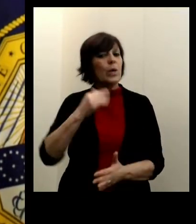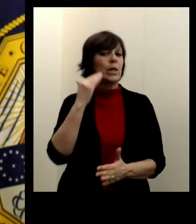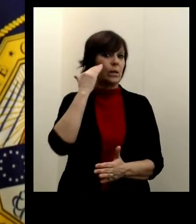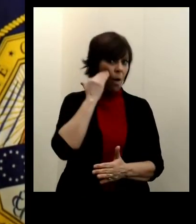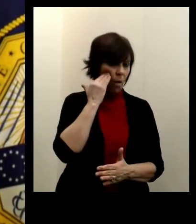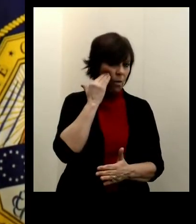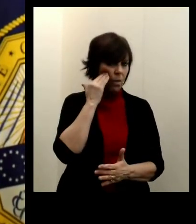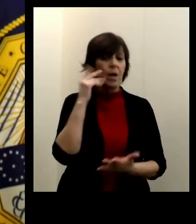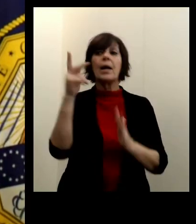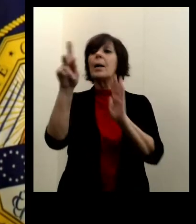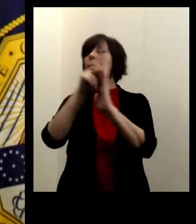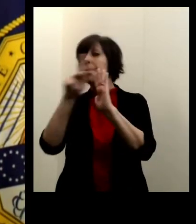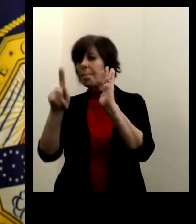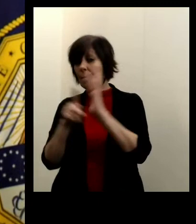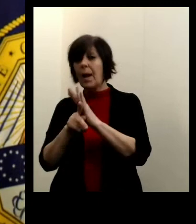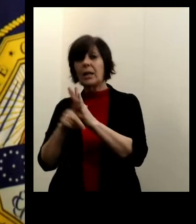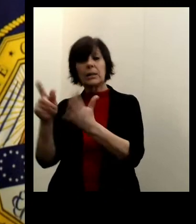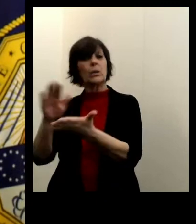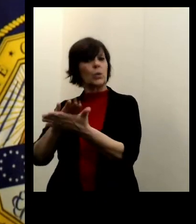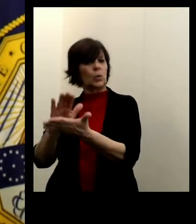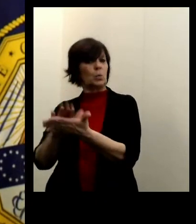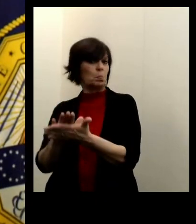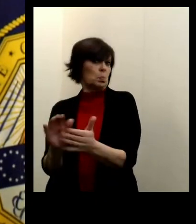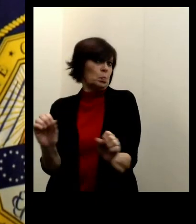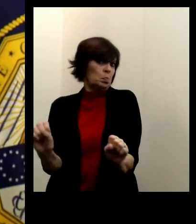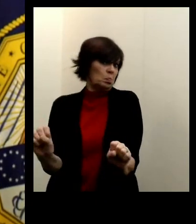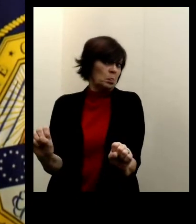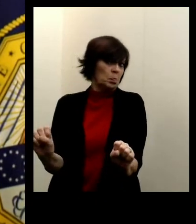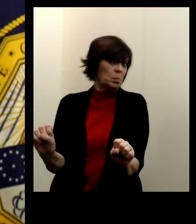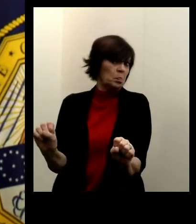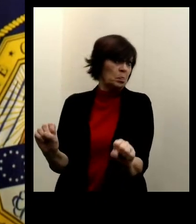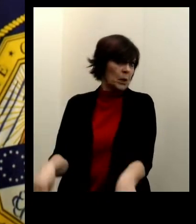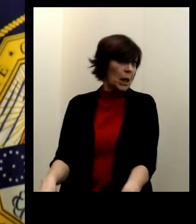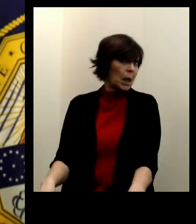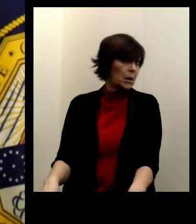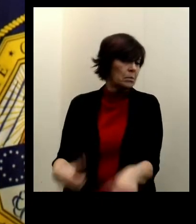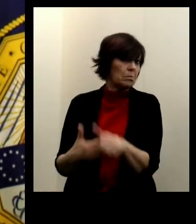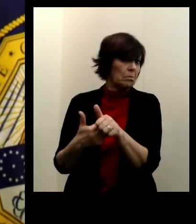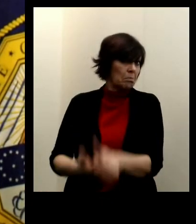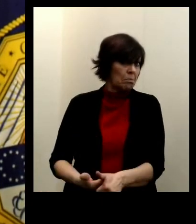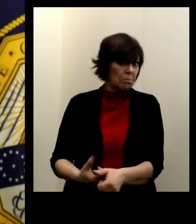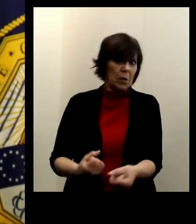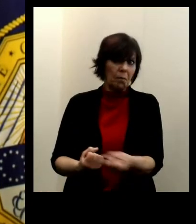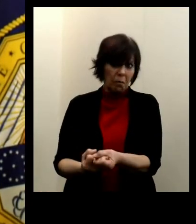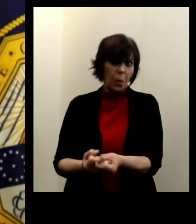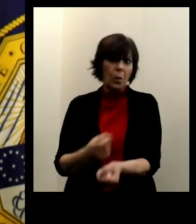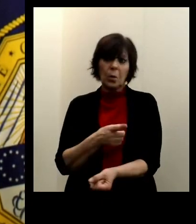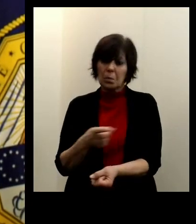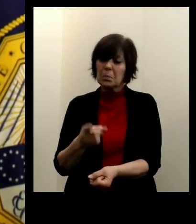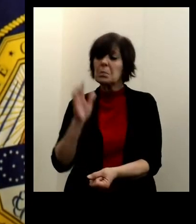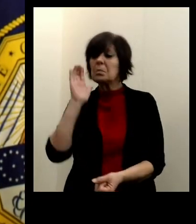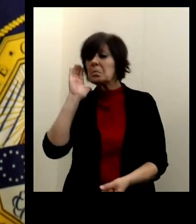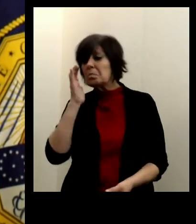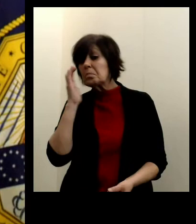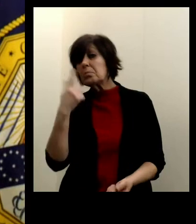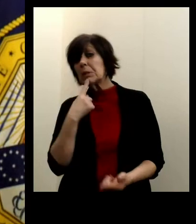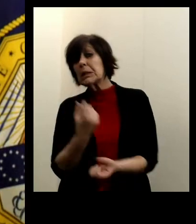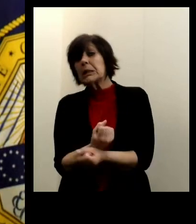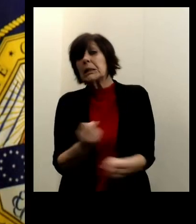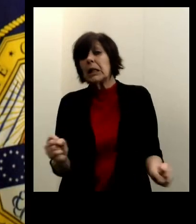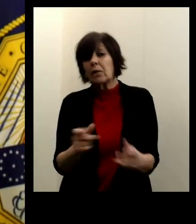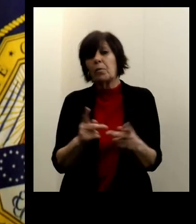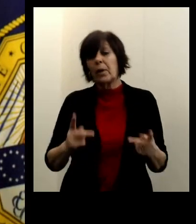with policies that schools are able to adopt and enforce, that school is a safe place